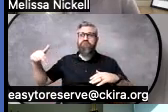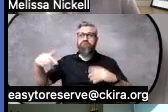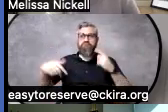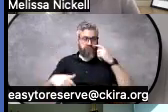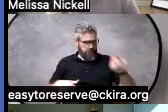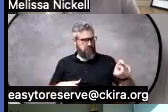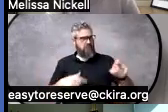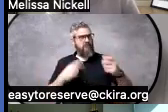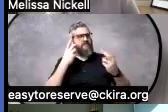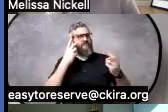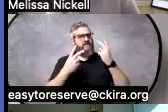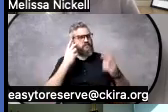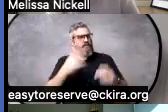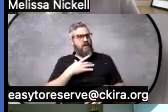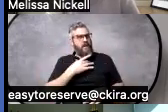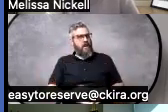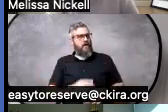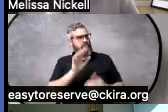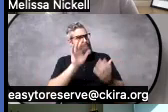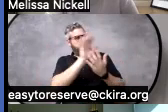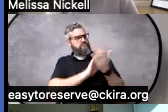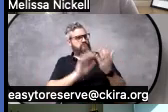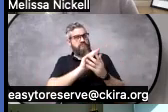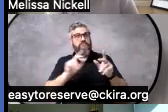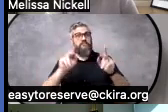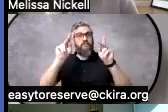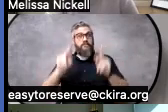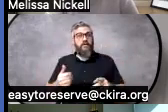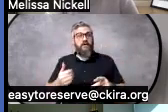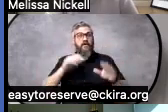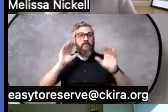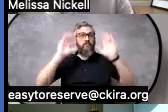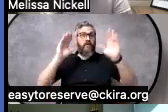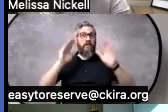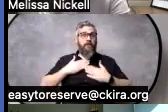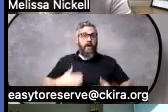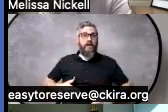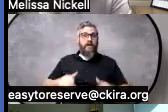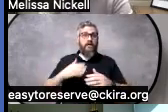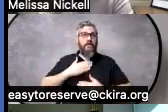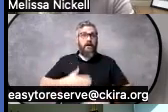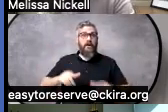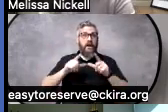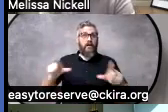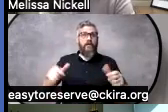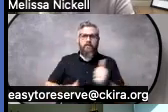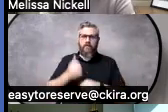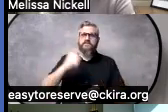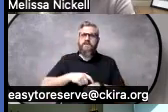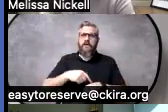that's visually appealing, you all, and that the presenter has like a really great body language, I most of the time want to hear their